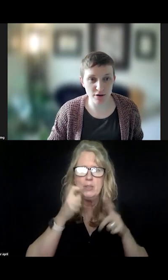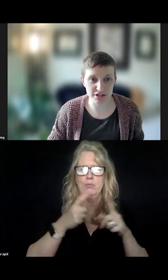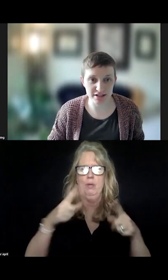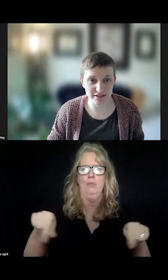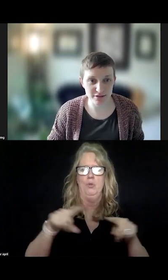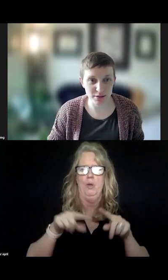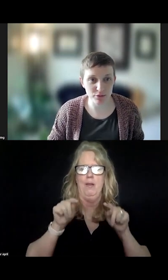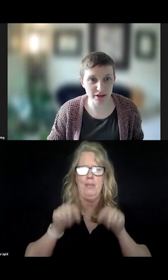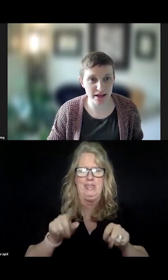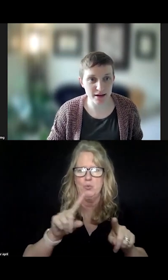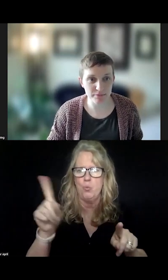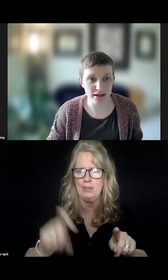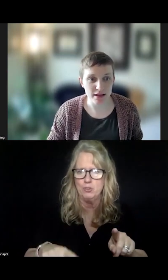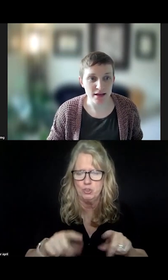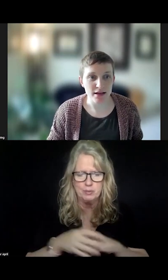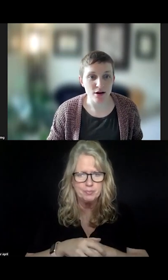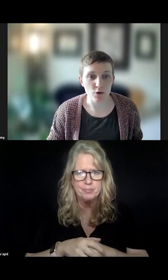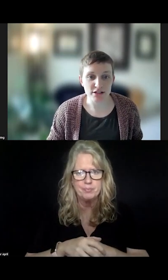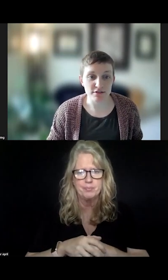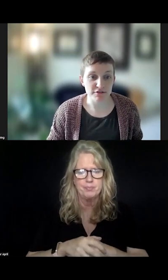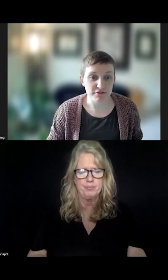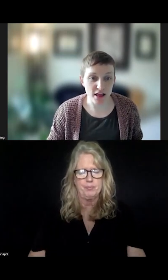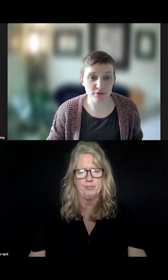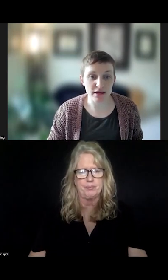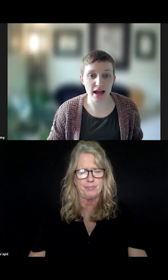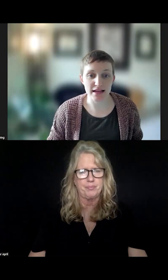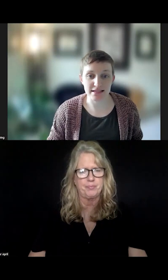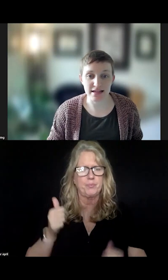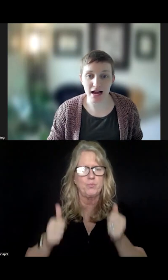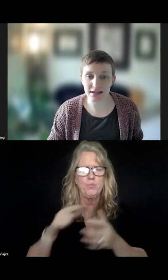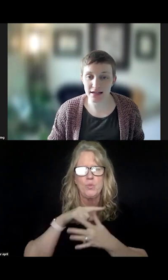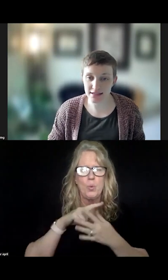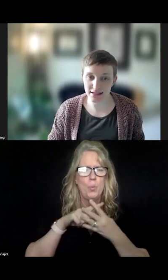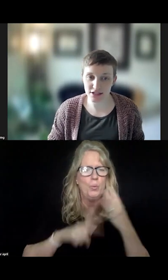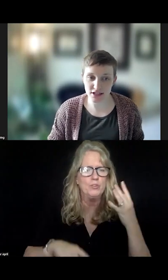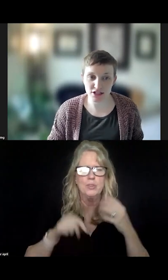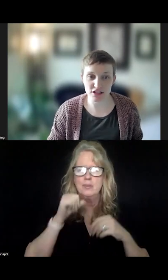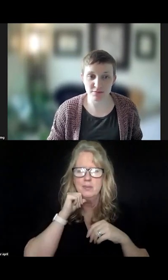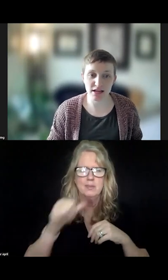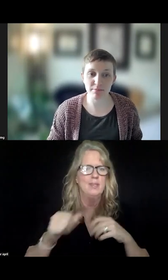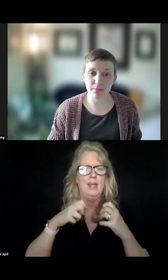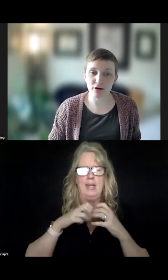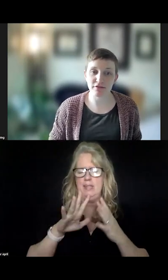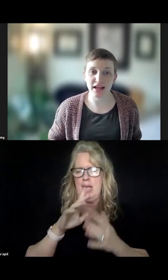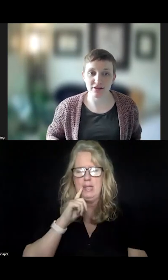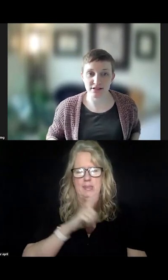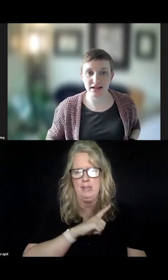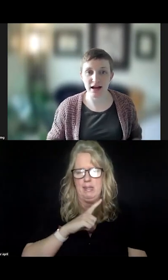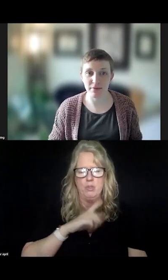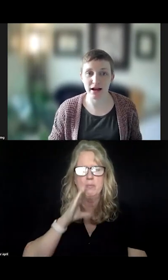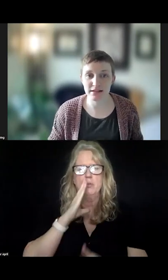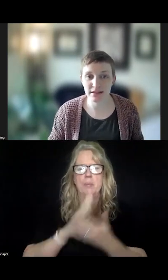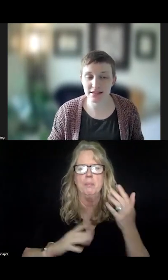this question. We'll pull that up. Which of the following has not enacted legislation to be a member of the